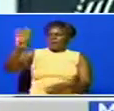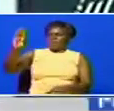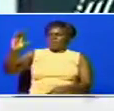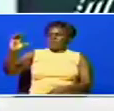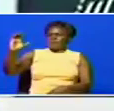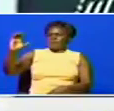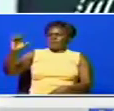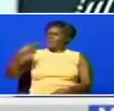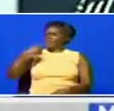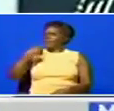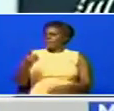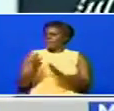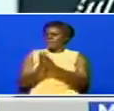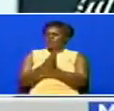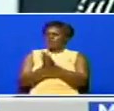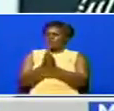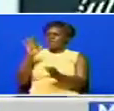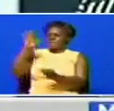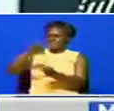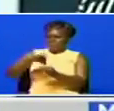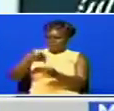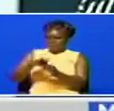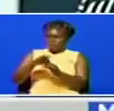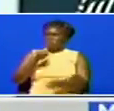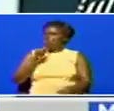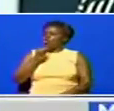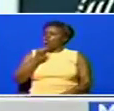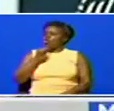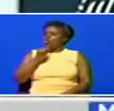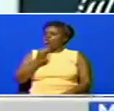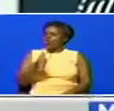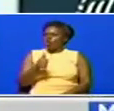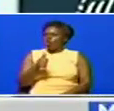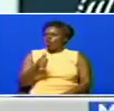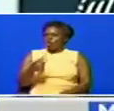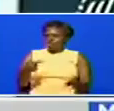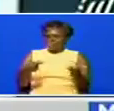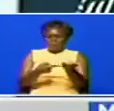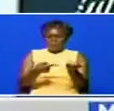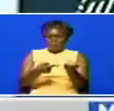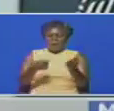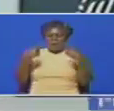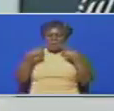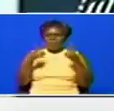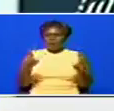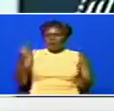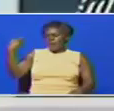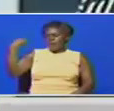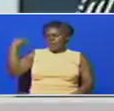that tell the story of this election, not the electronic transmission of those